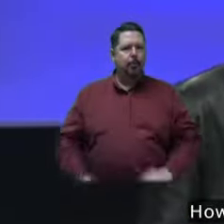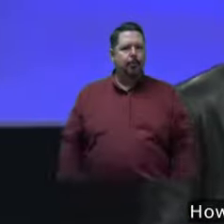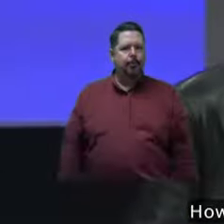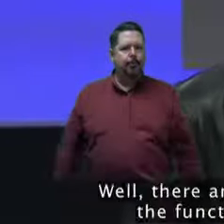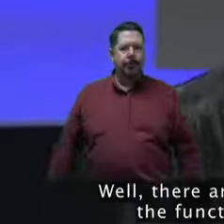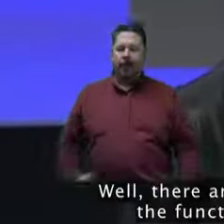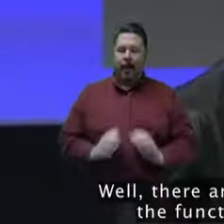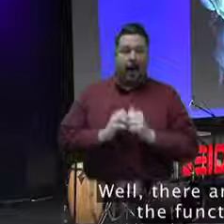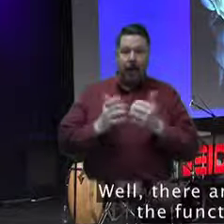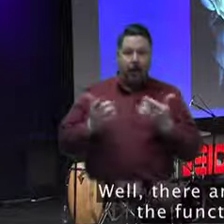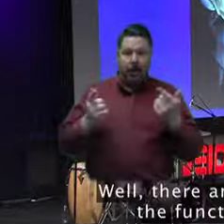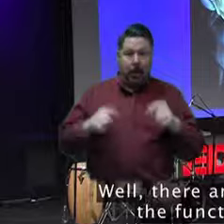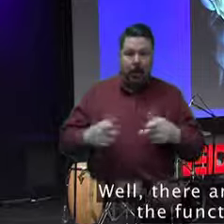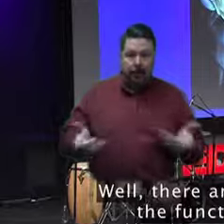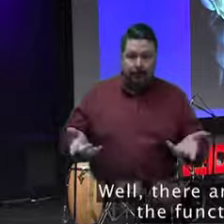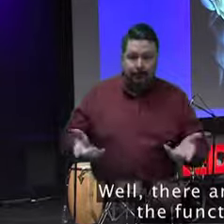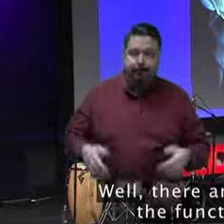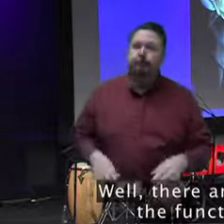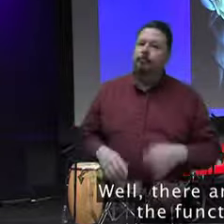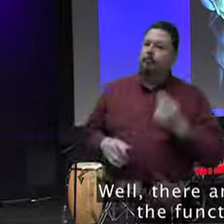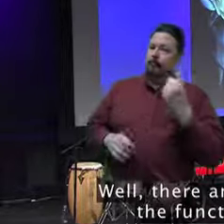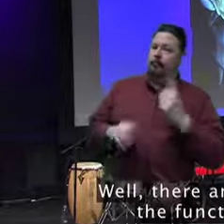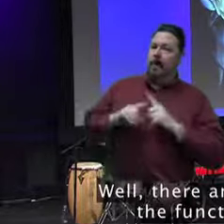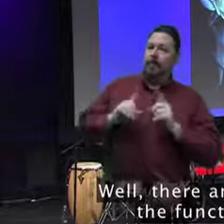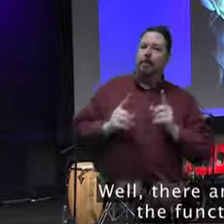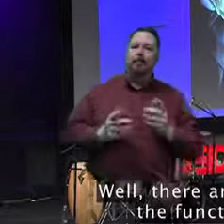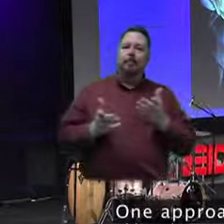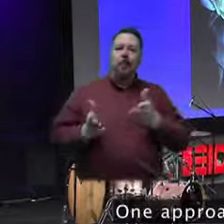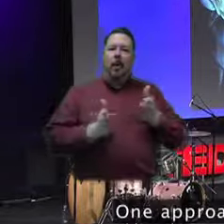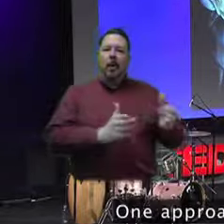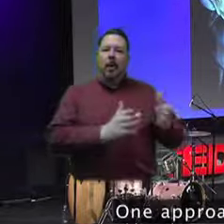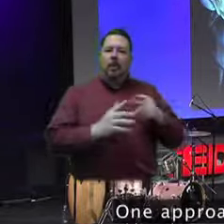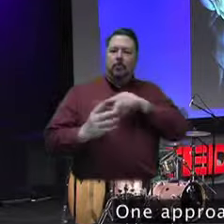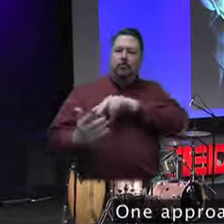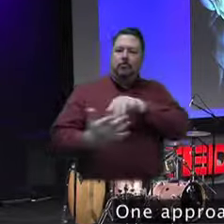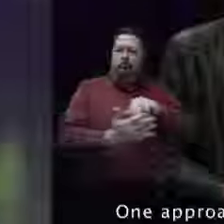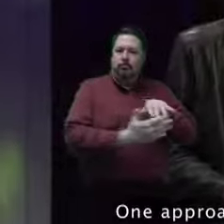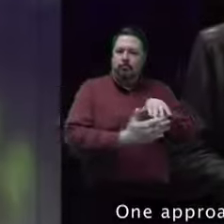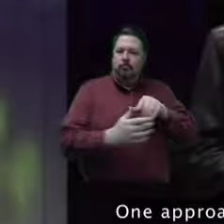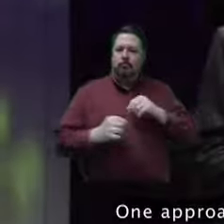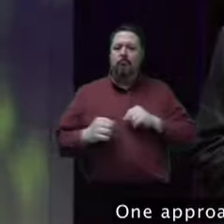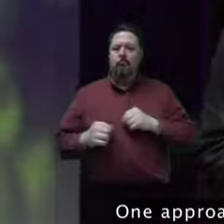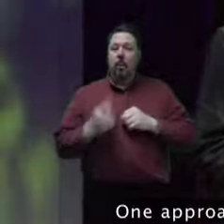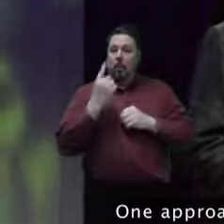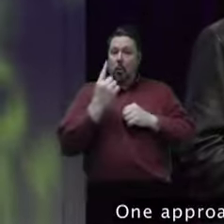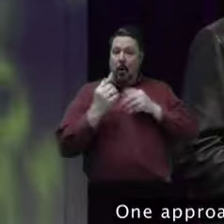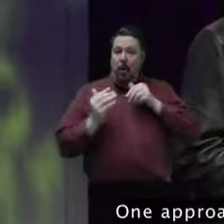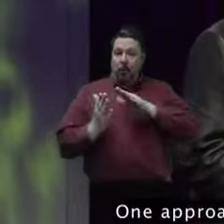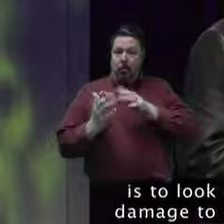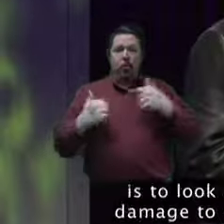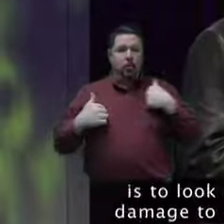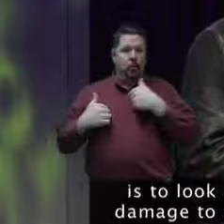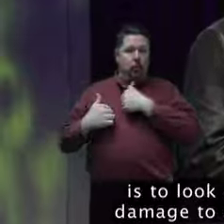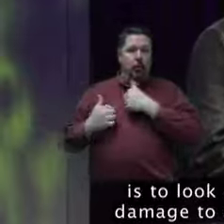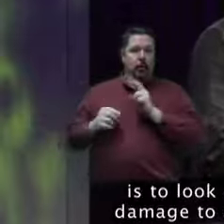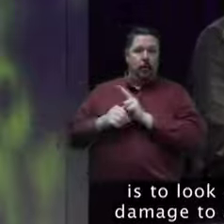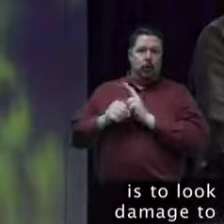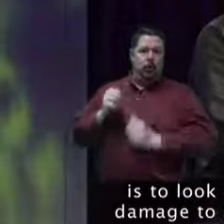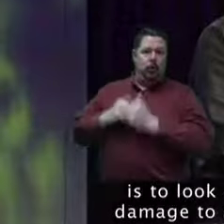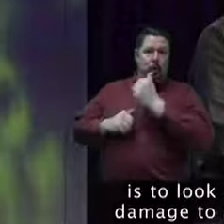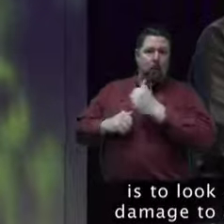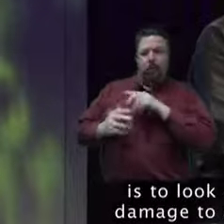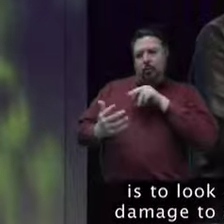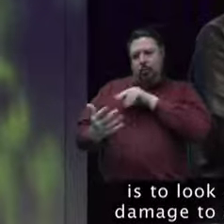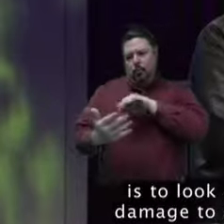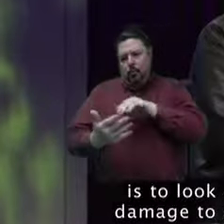How does this happen? Well, there are many ways of approaching the functions of the human brain. One approach, the one we use mainly, is to